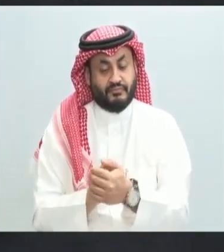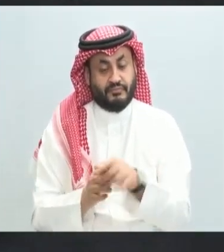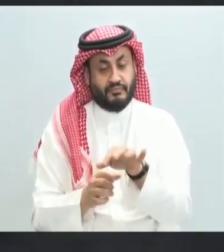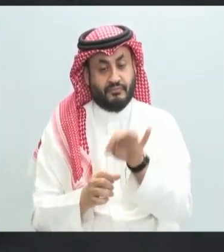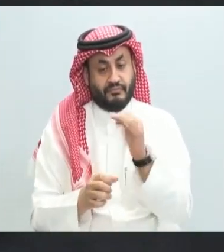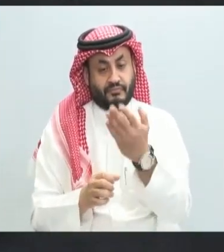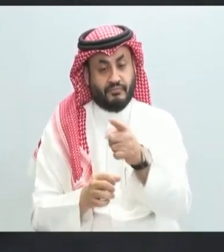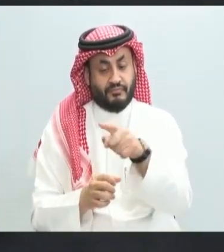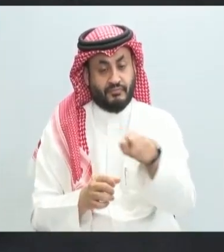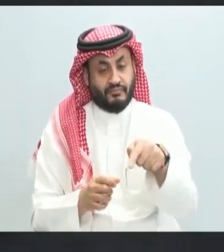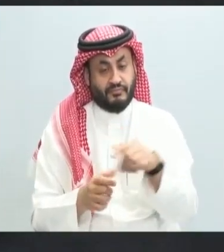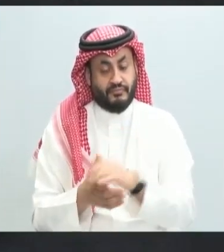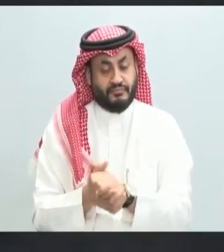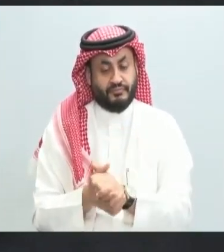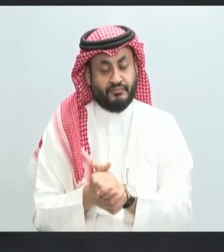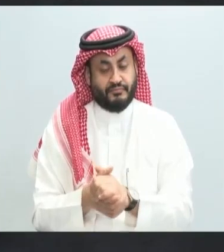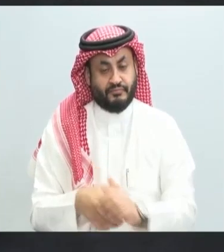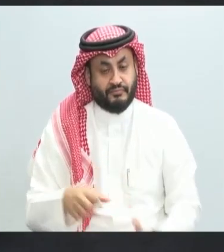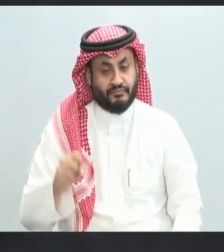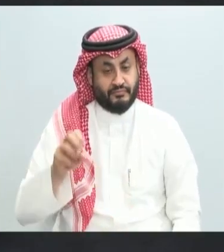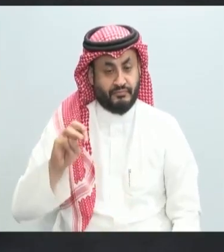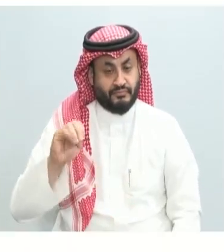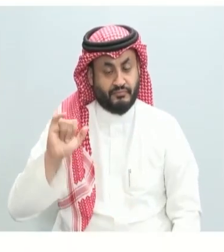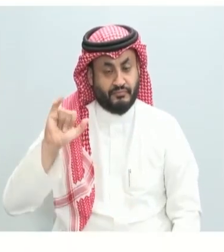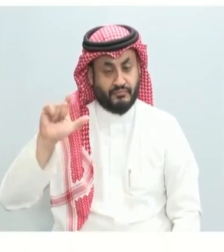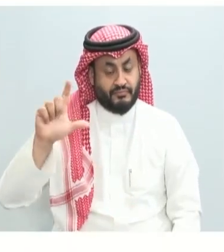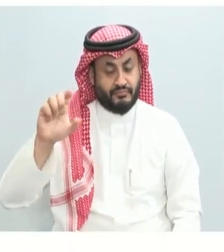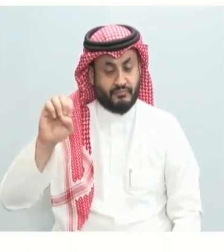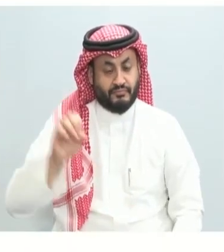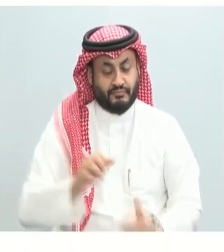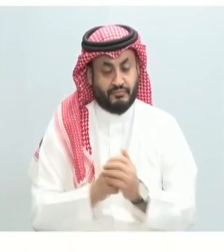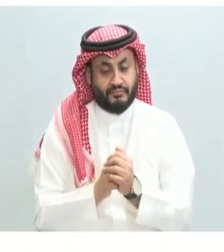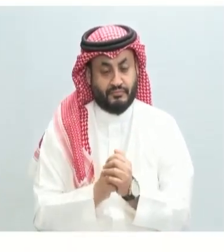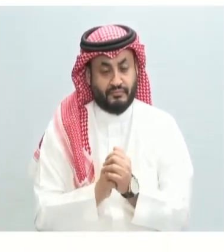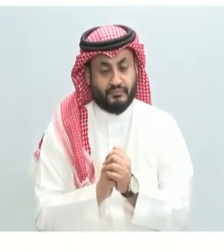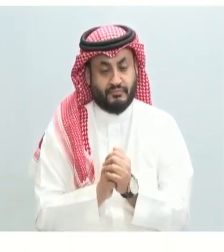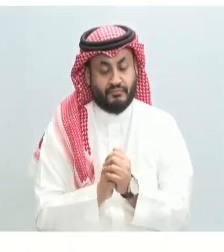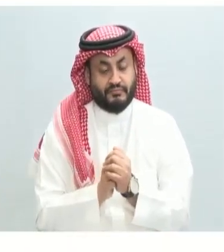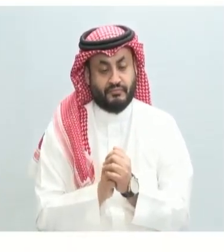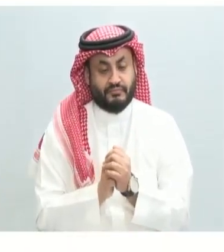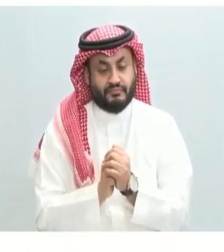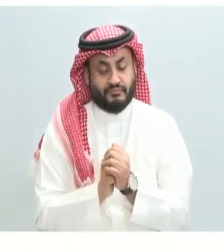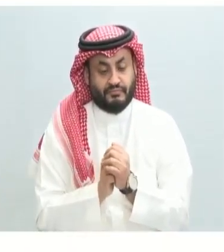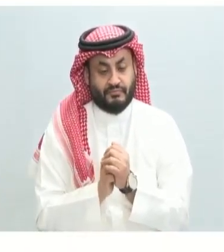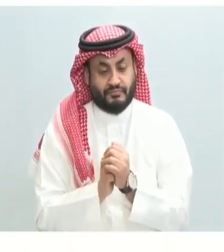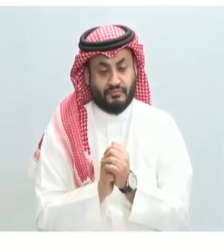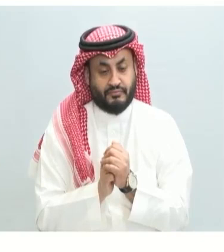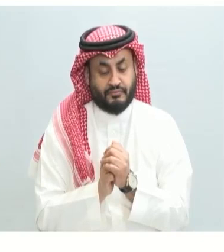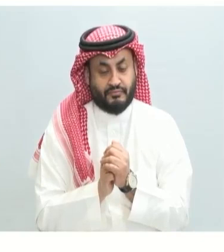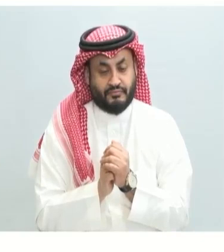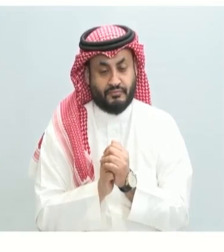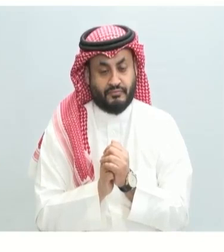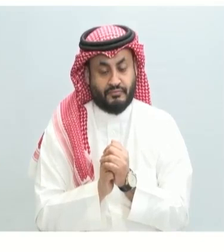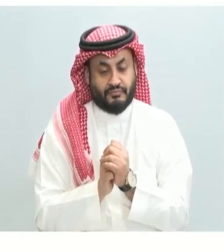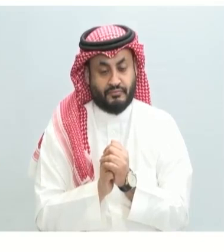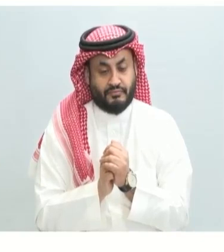choose or match this, we can match this picture with smile. So,